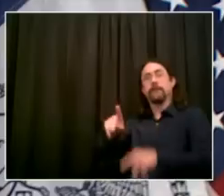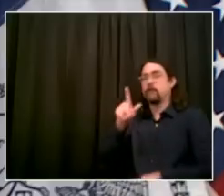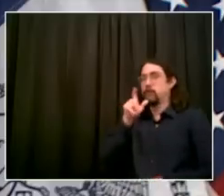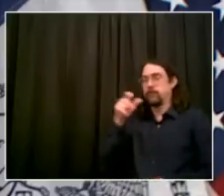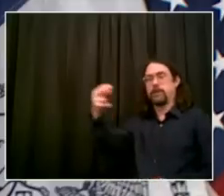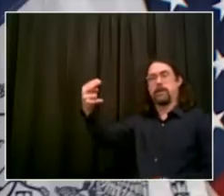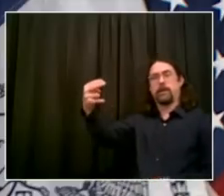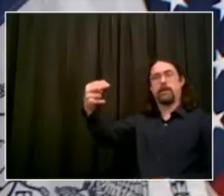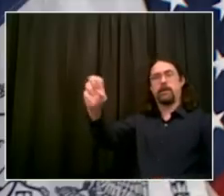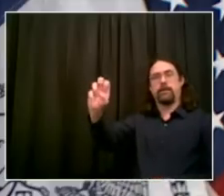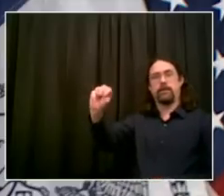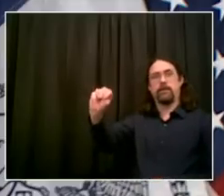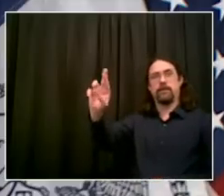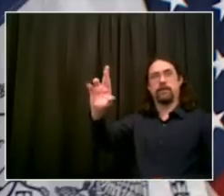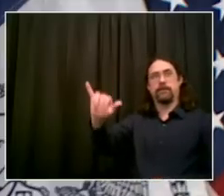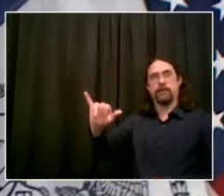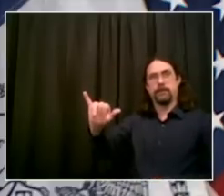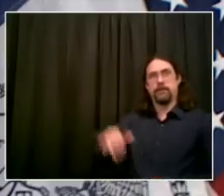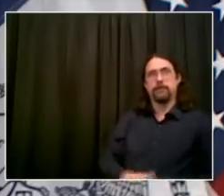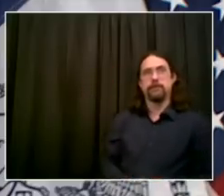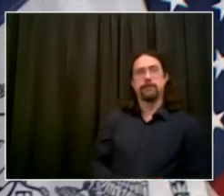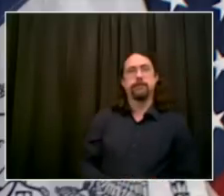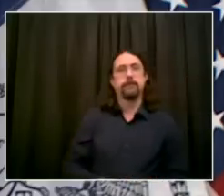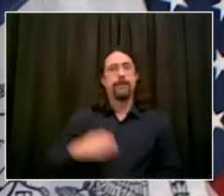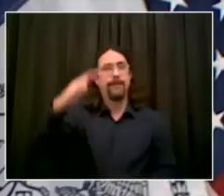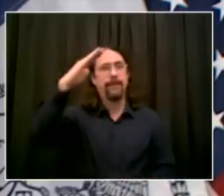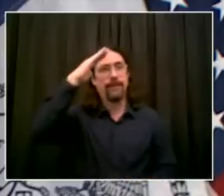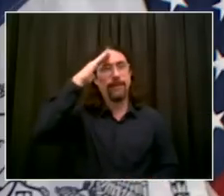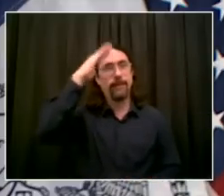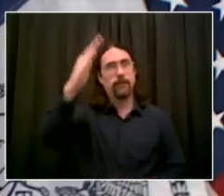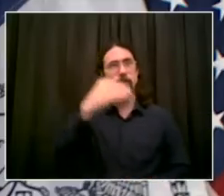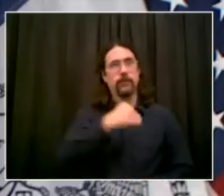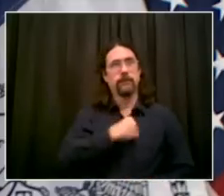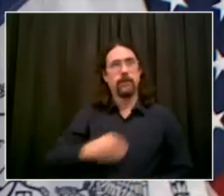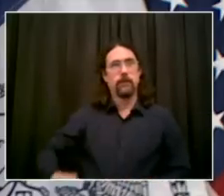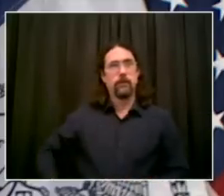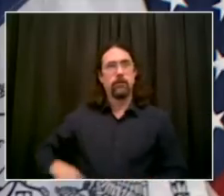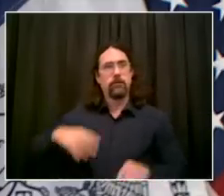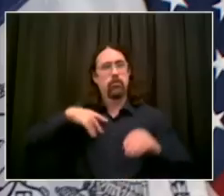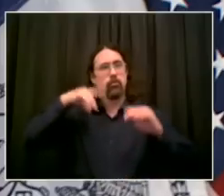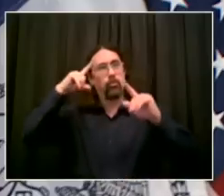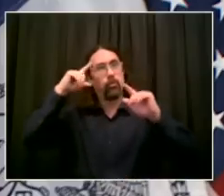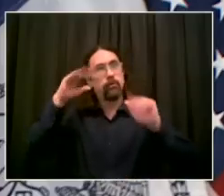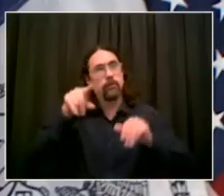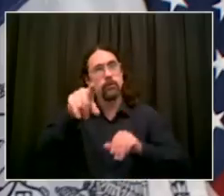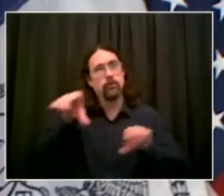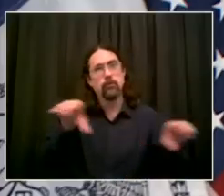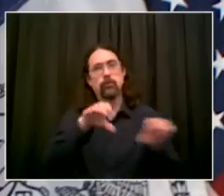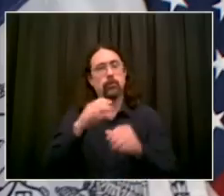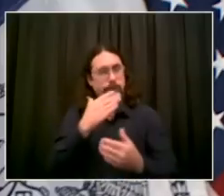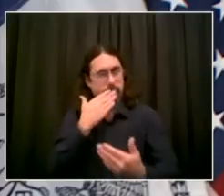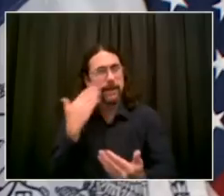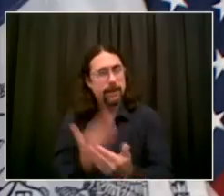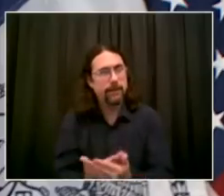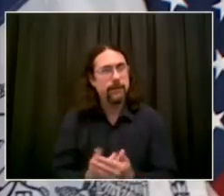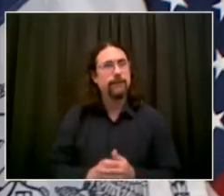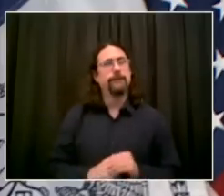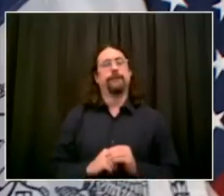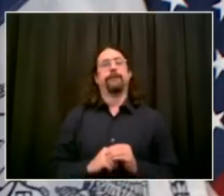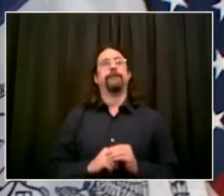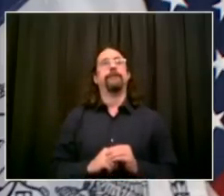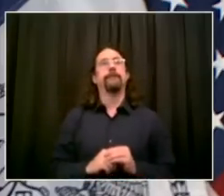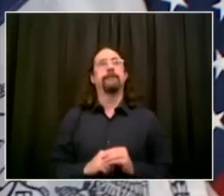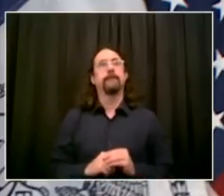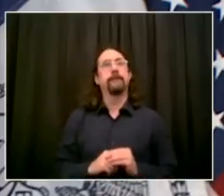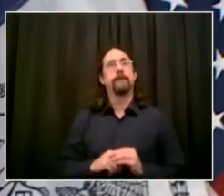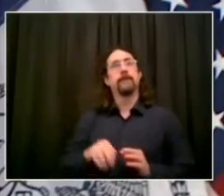7-day rolling average of new cases is approaching 550. It's now at 526.